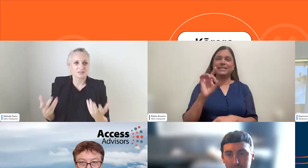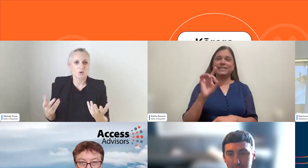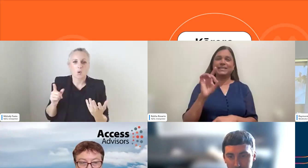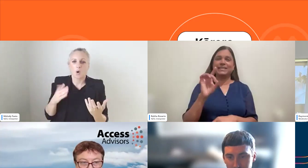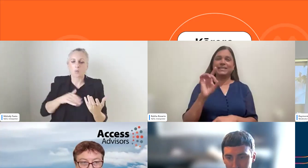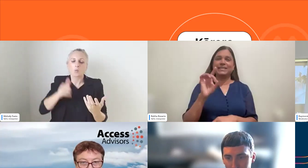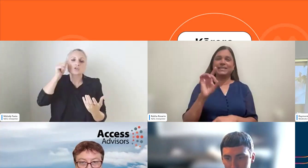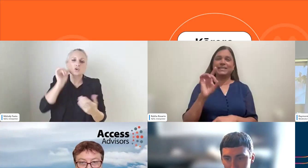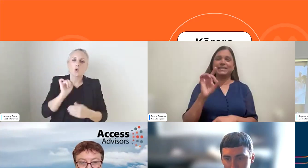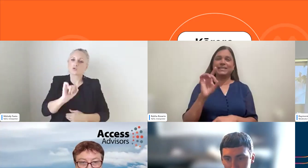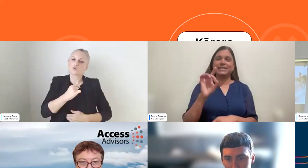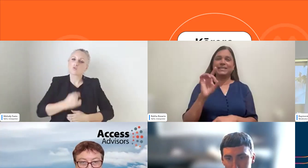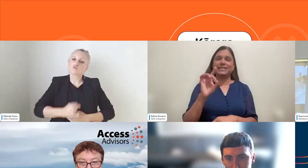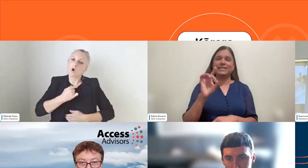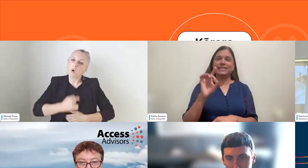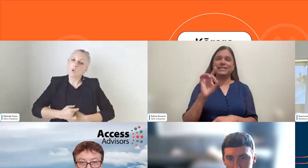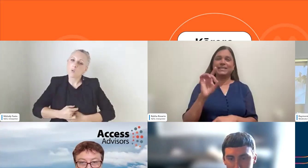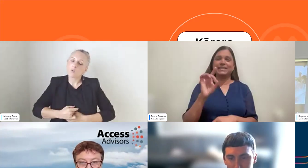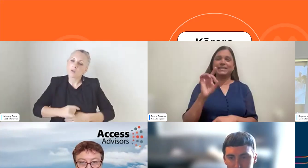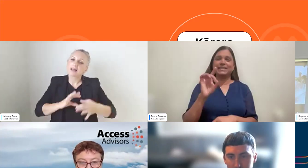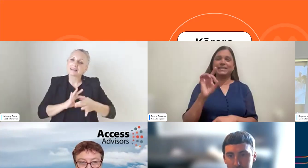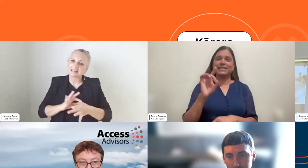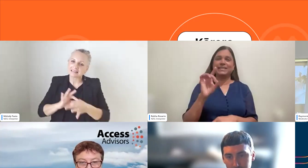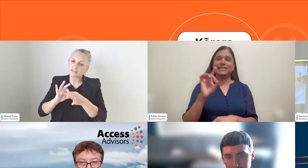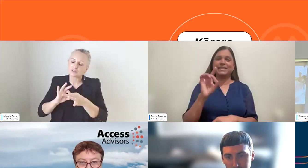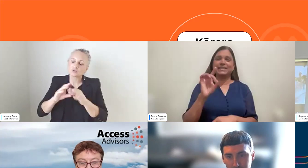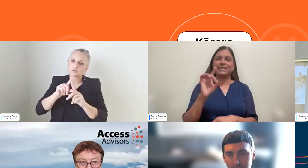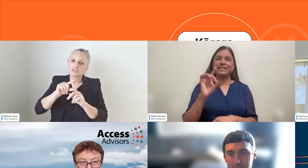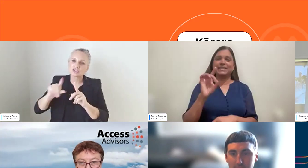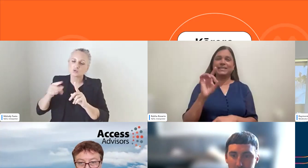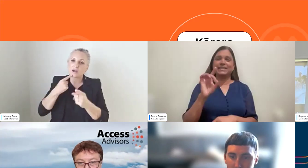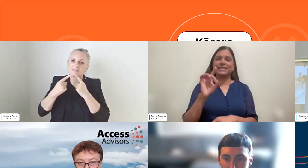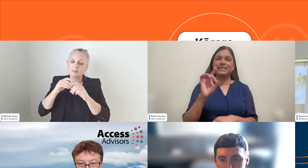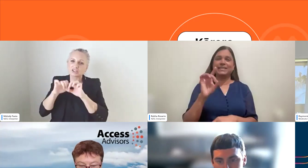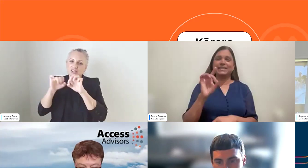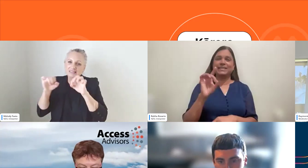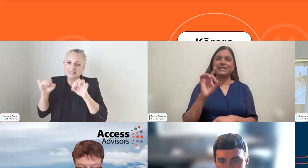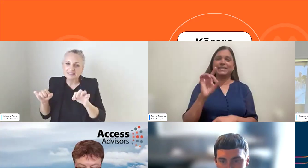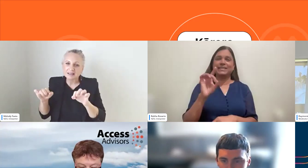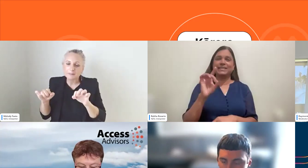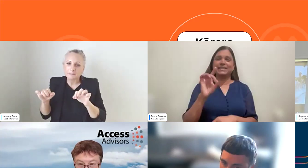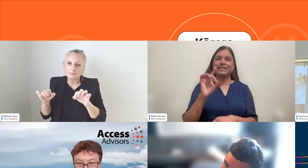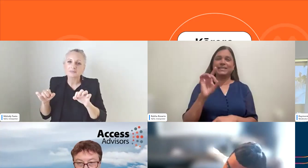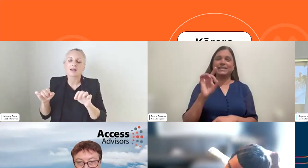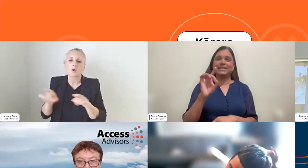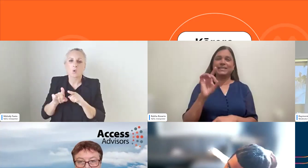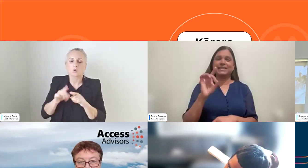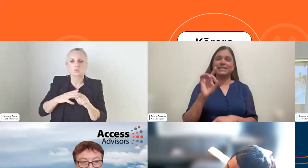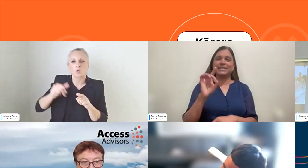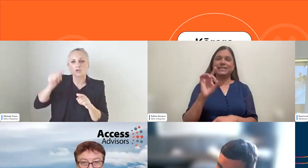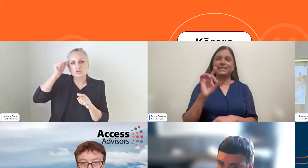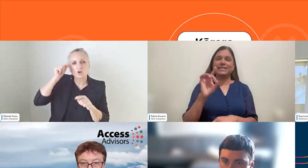role in this digital information systems, in the progress for the inclusions and